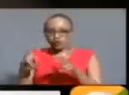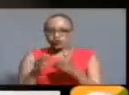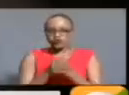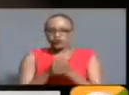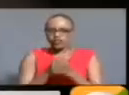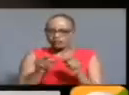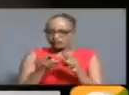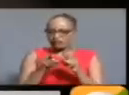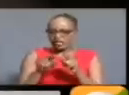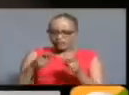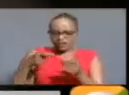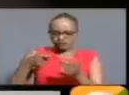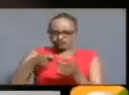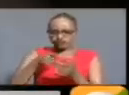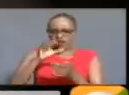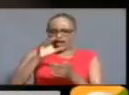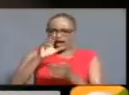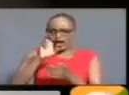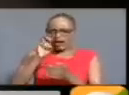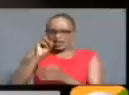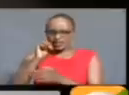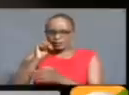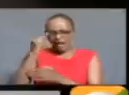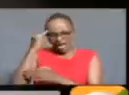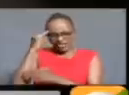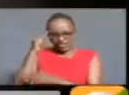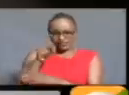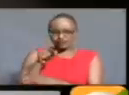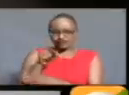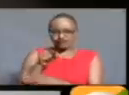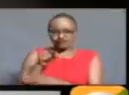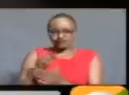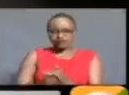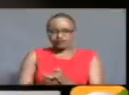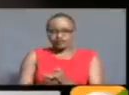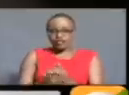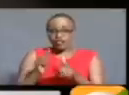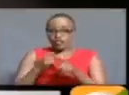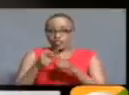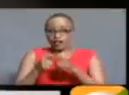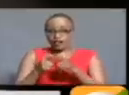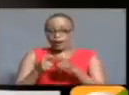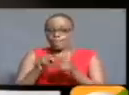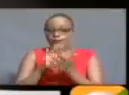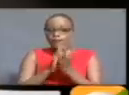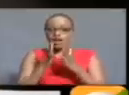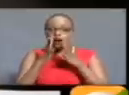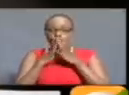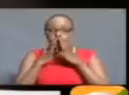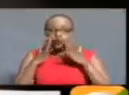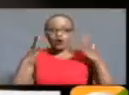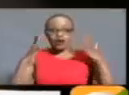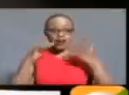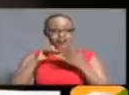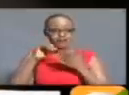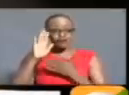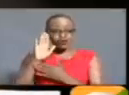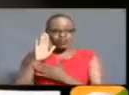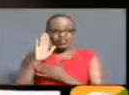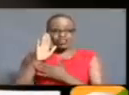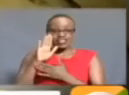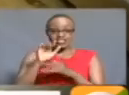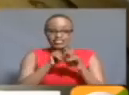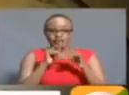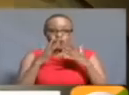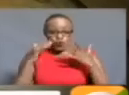cream. The pimples went away. But then I got lighter. And I liked how I